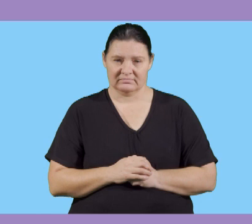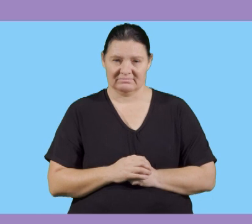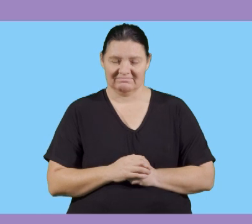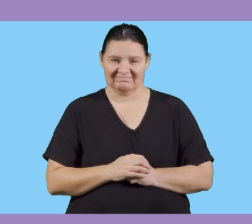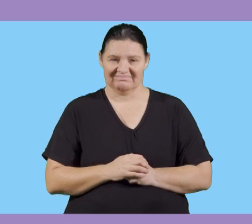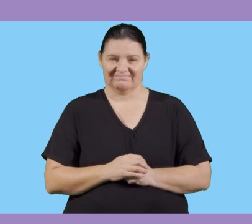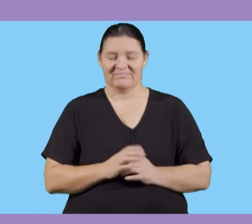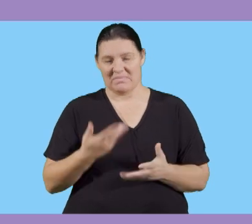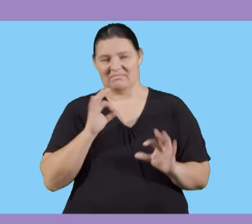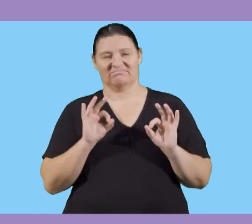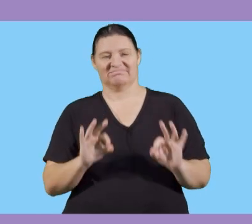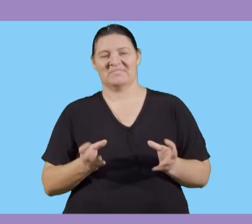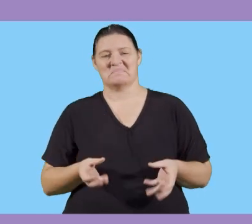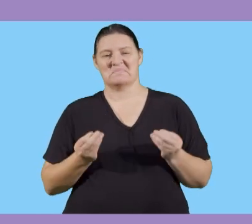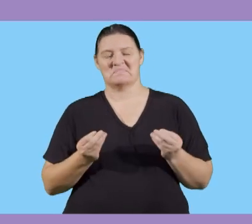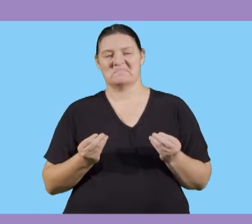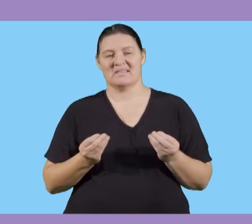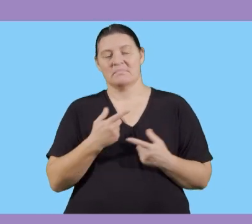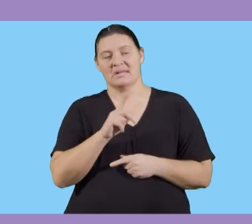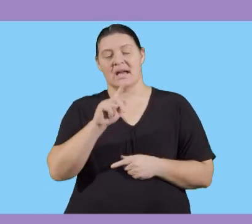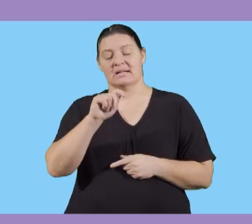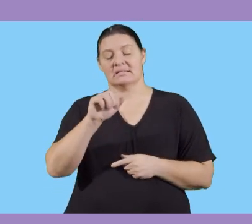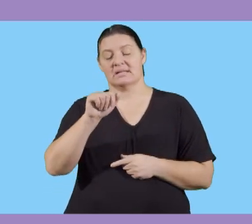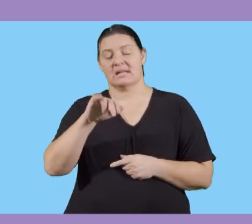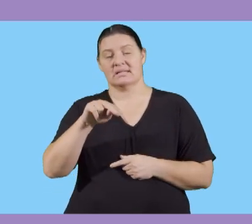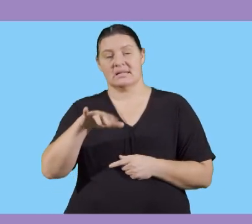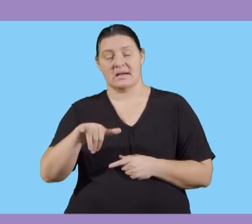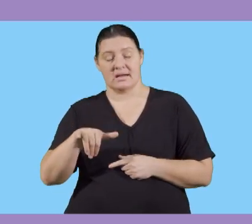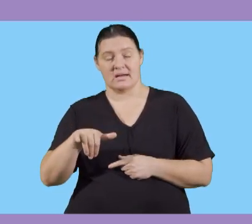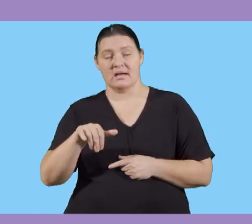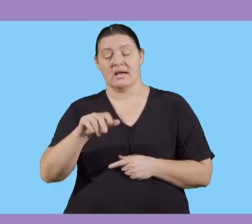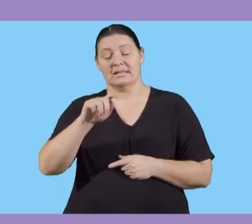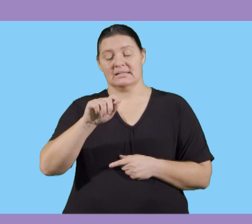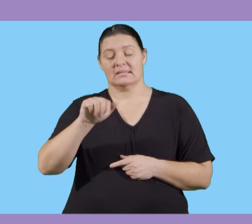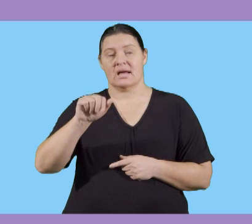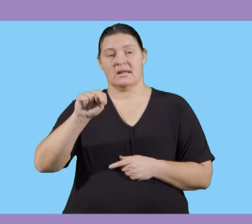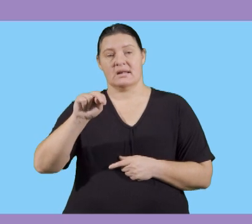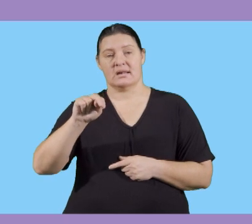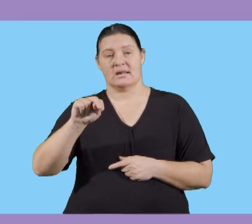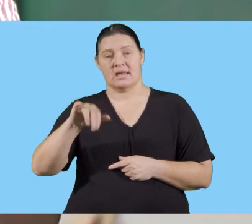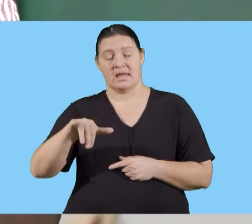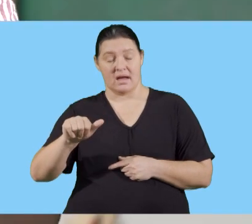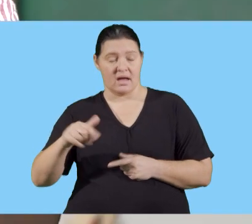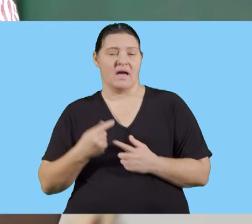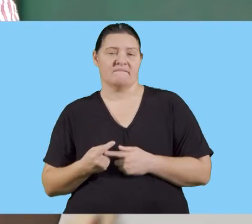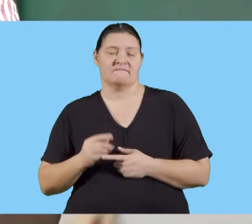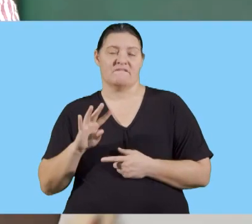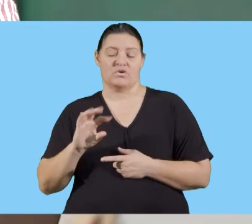are absolutely correct. This means that Tanya is only going to have 40 rands left for the month.